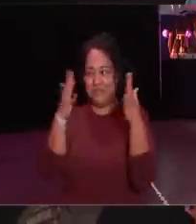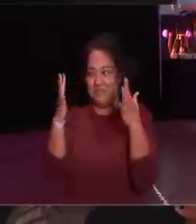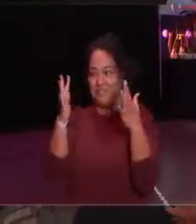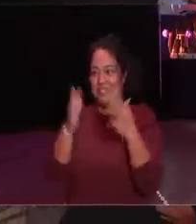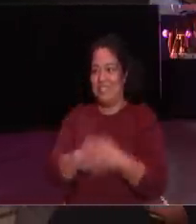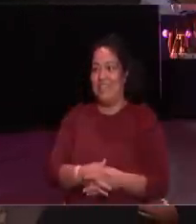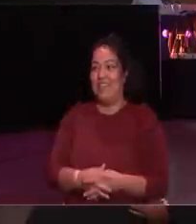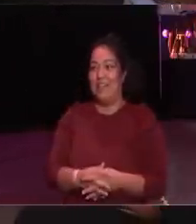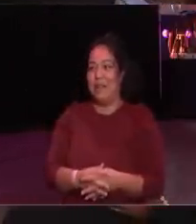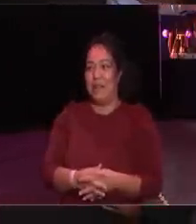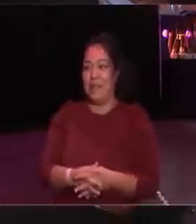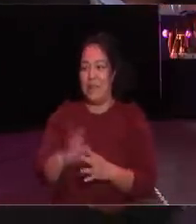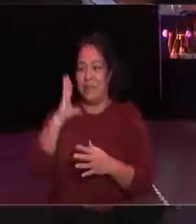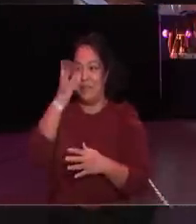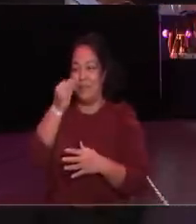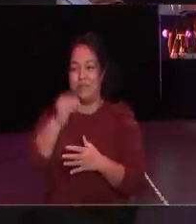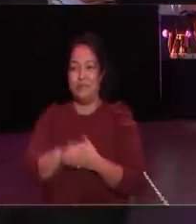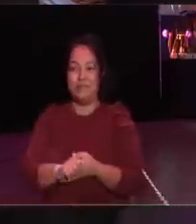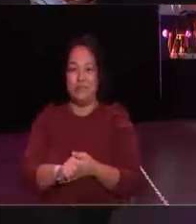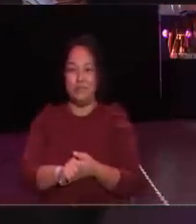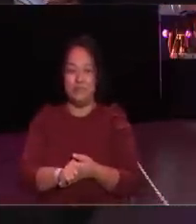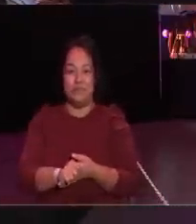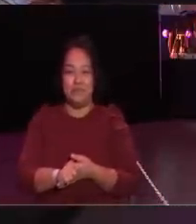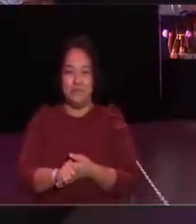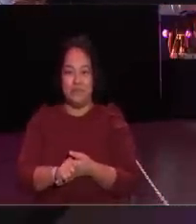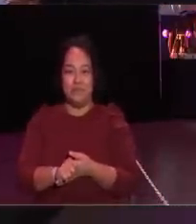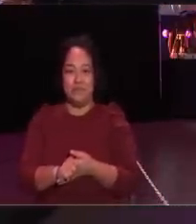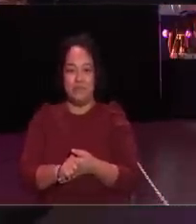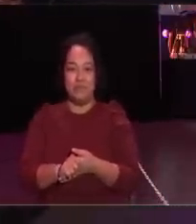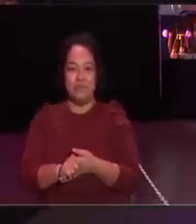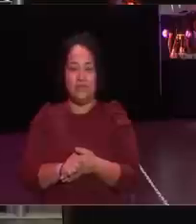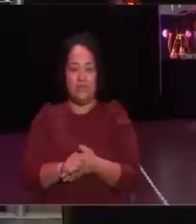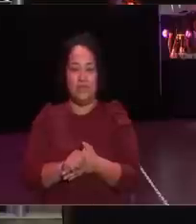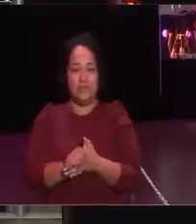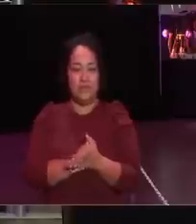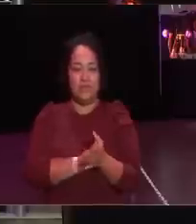aplauso a ellas. Beautiful. Hermoso.